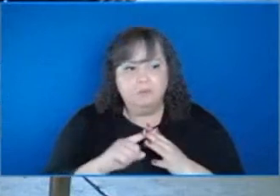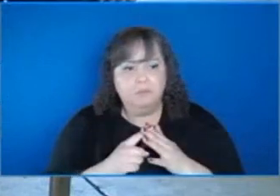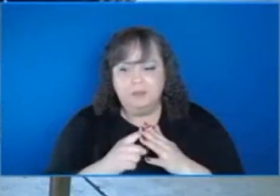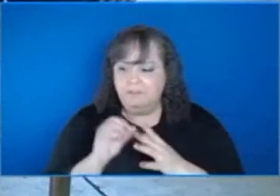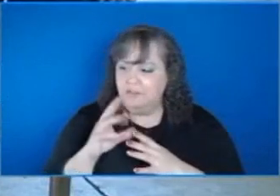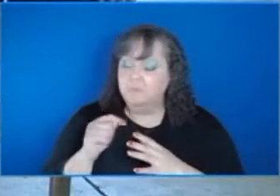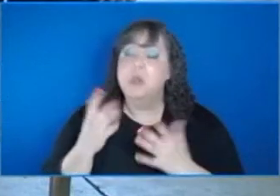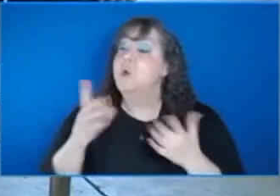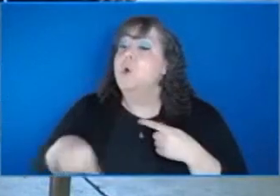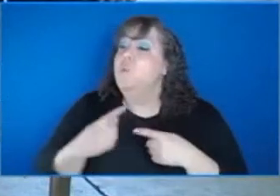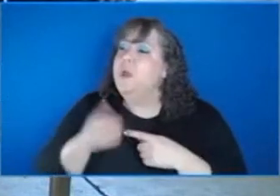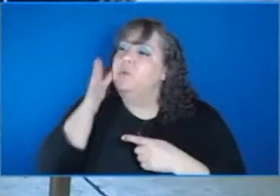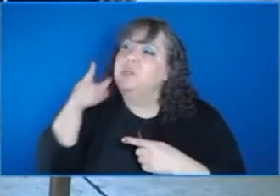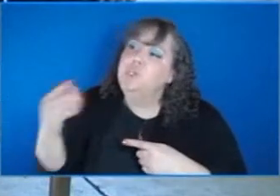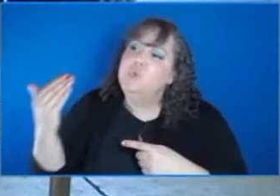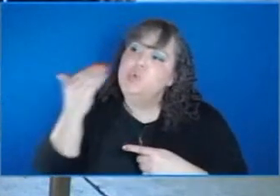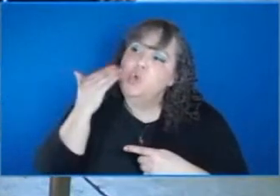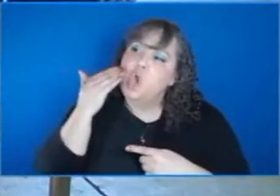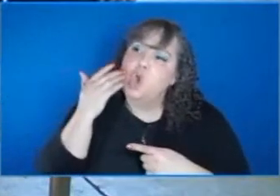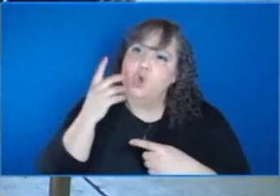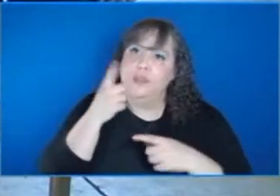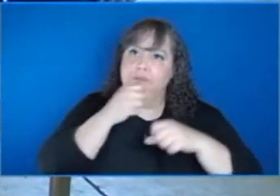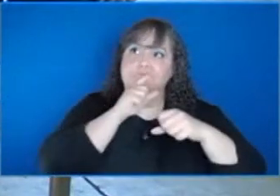have your date with Destiny? At